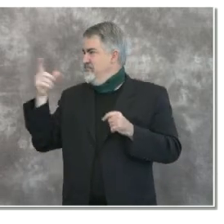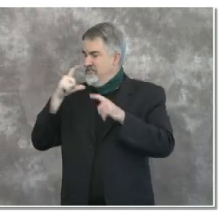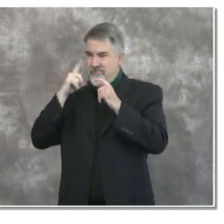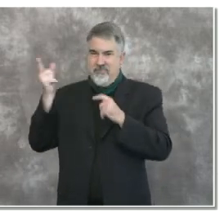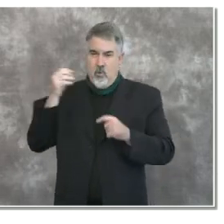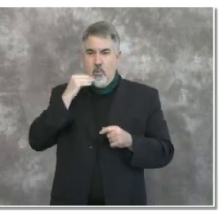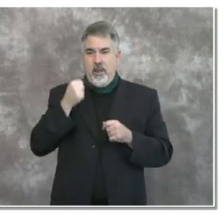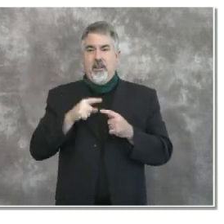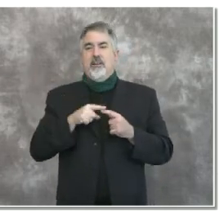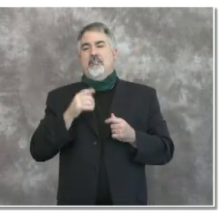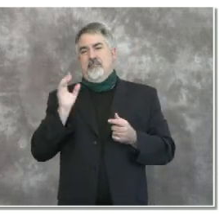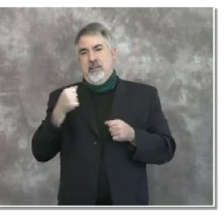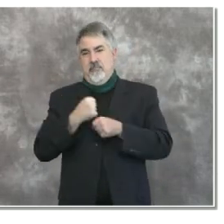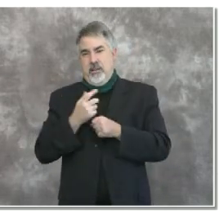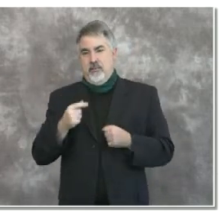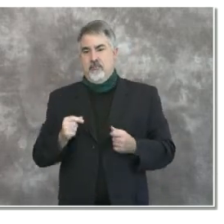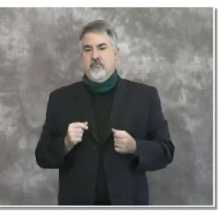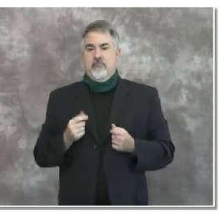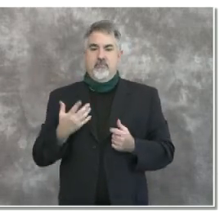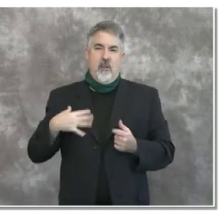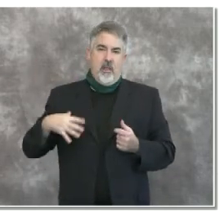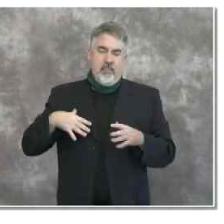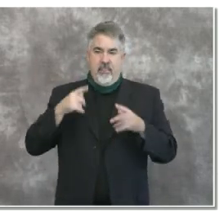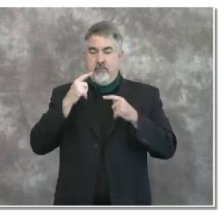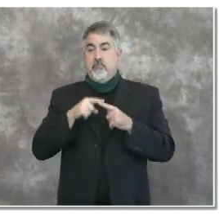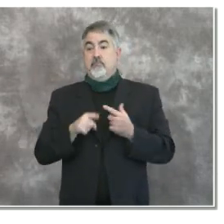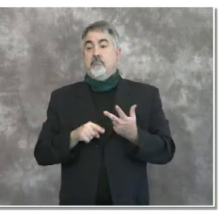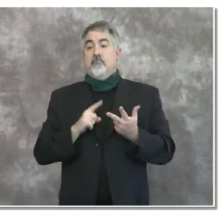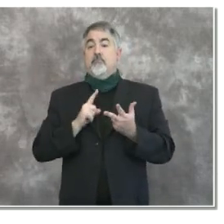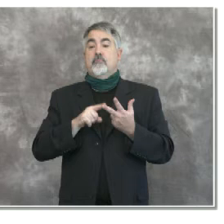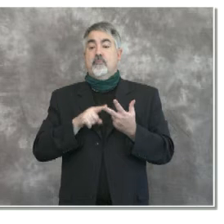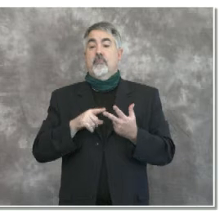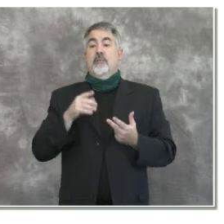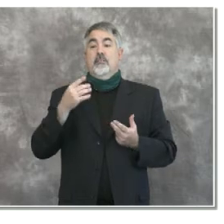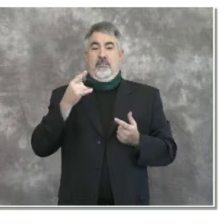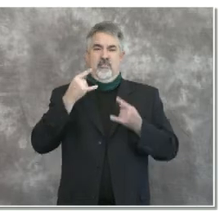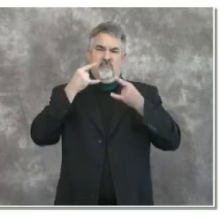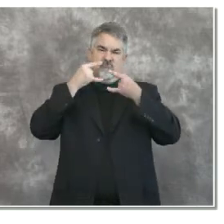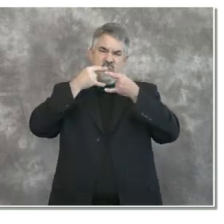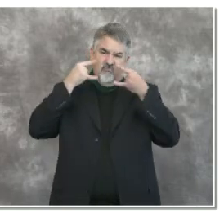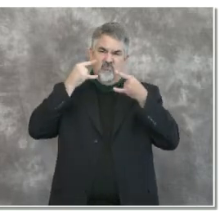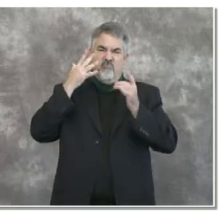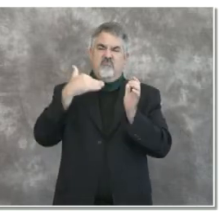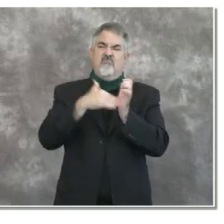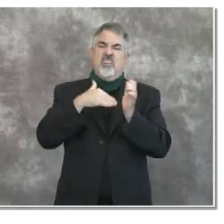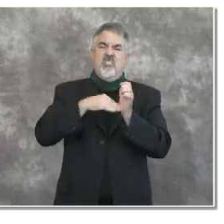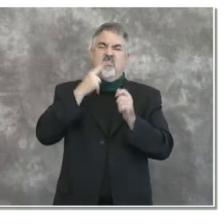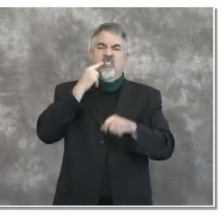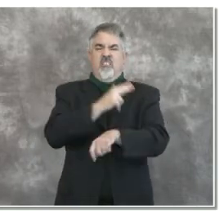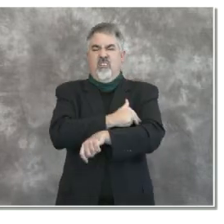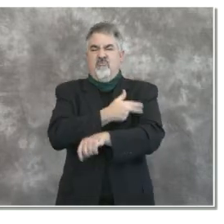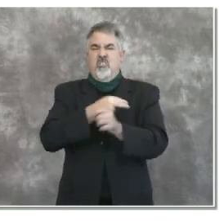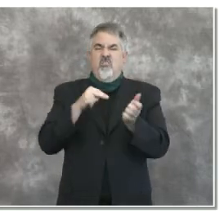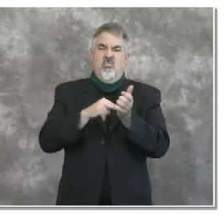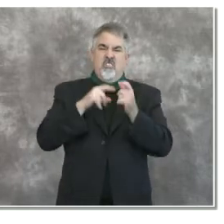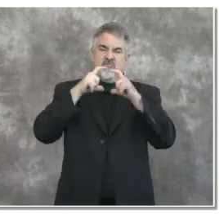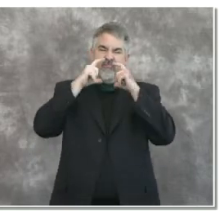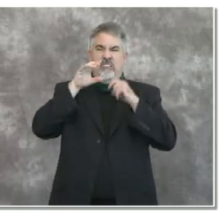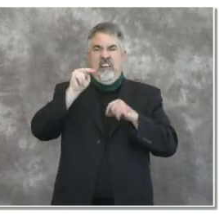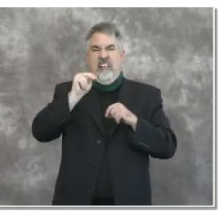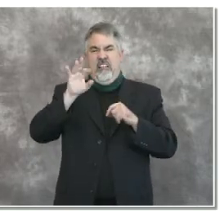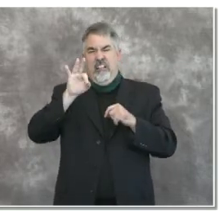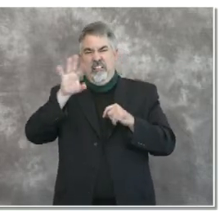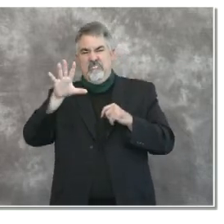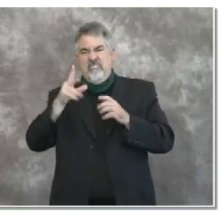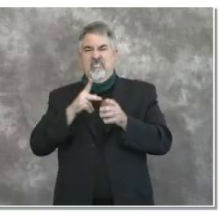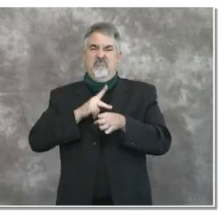a homemade cloth mask, and finally, the surgical grade mask. And you can see along the